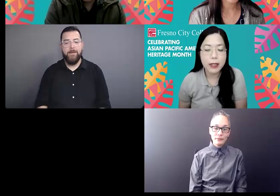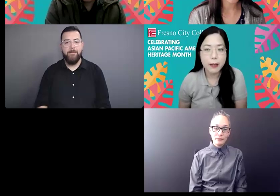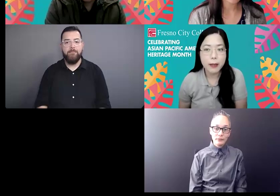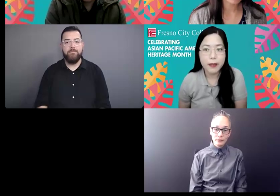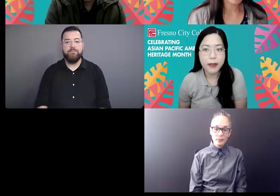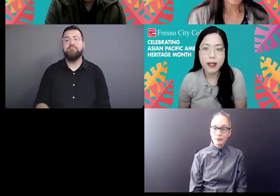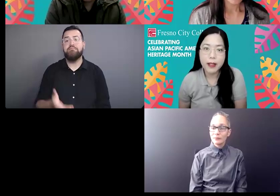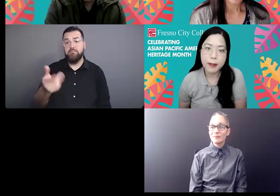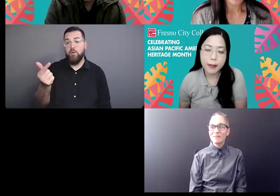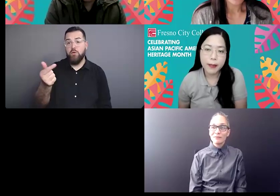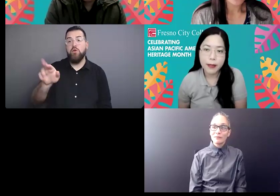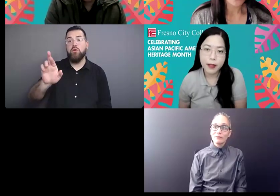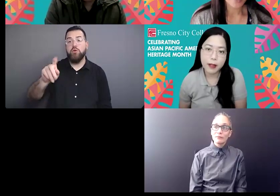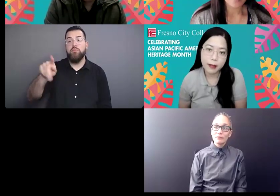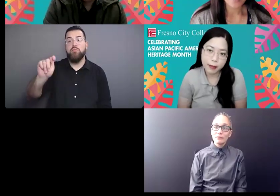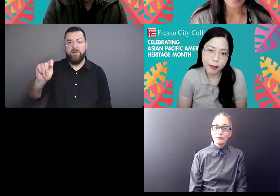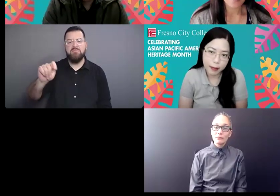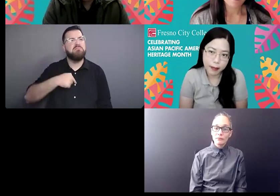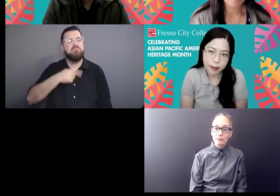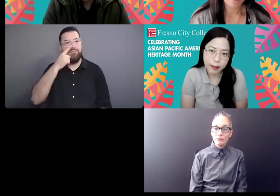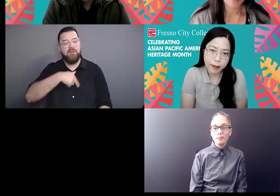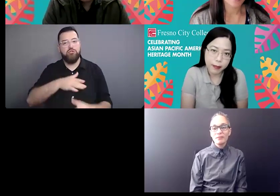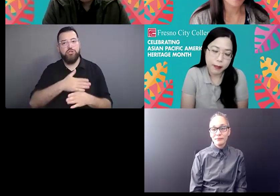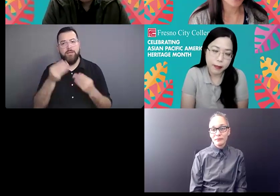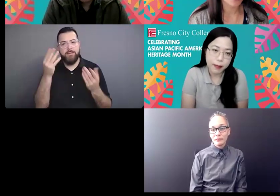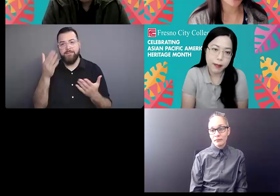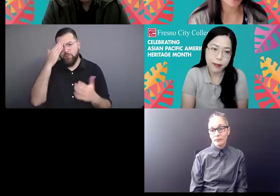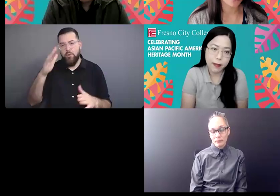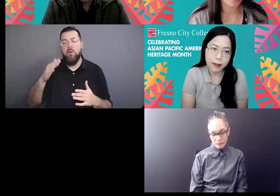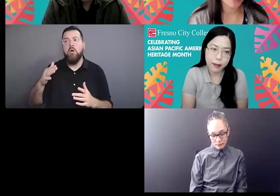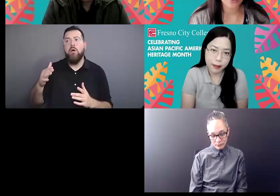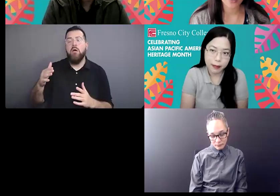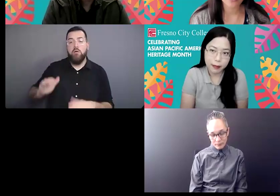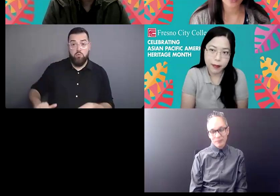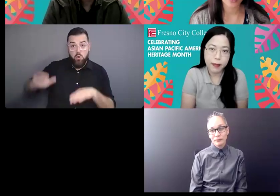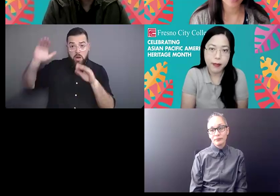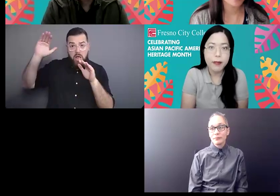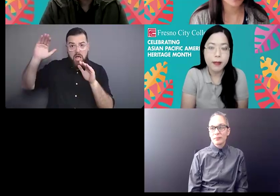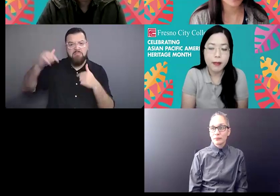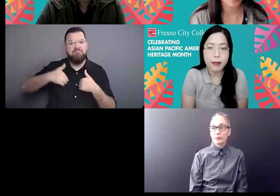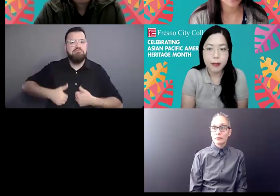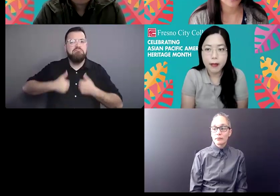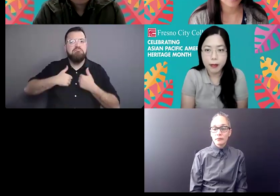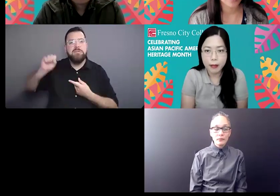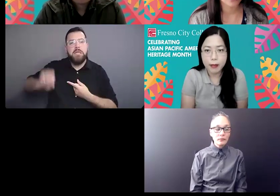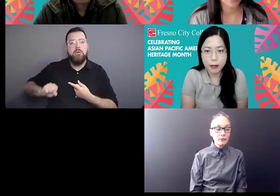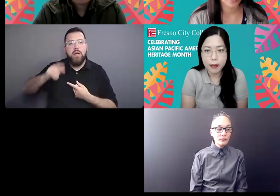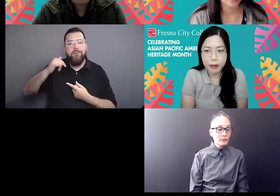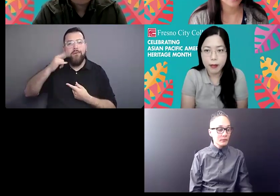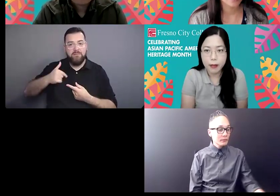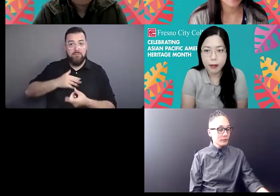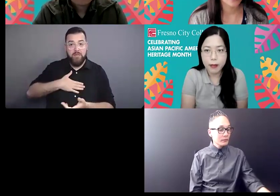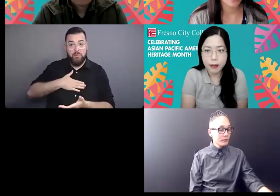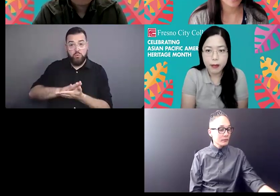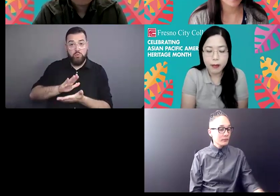I can share. So growing up, like I mentioned earlier, I grew up in Southern California. The school that I grew up in, we